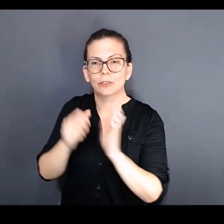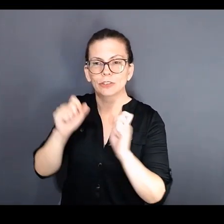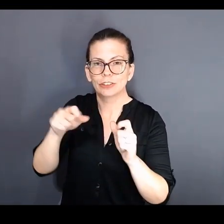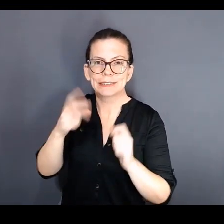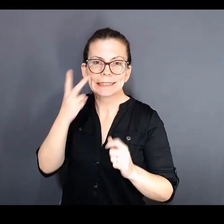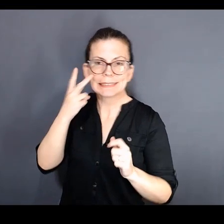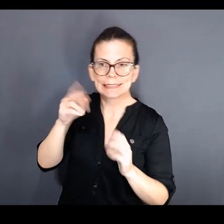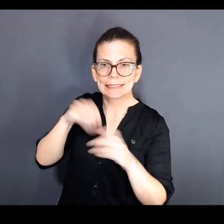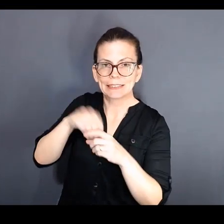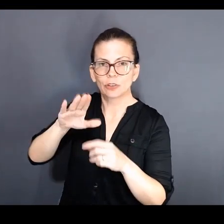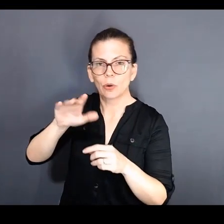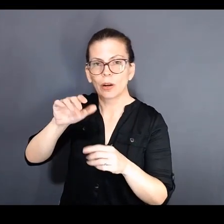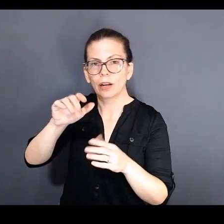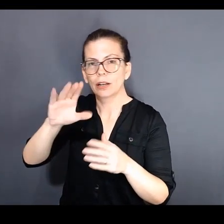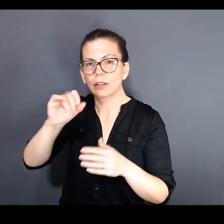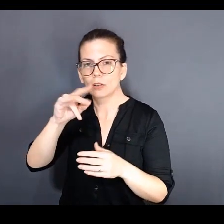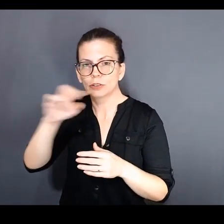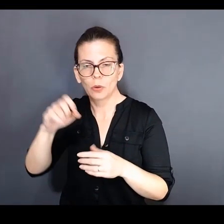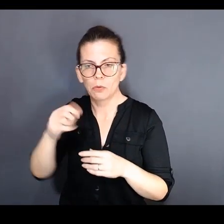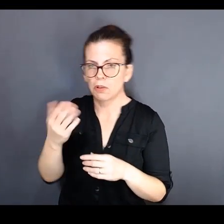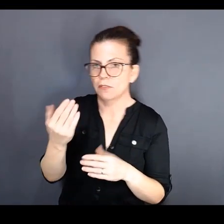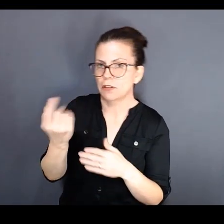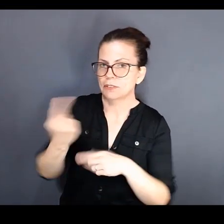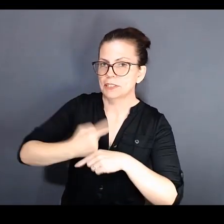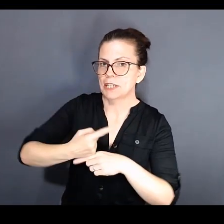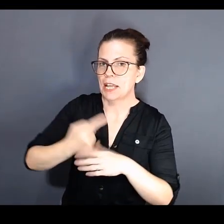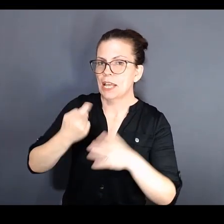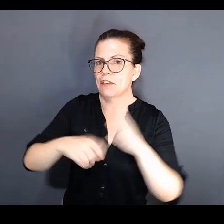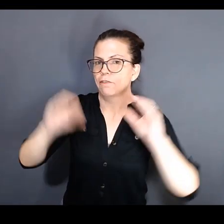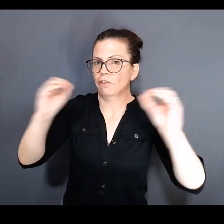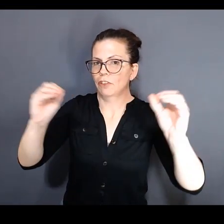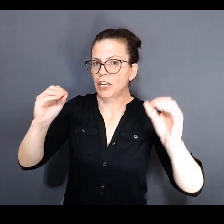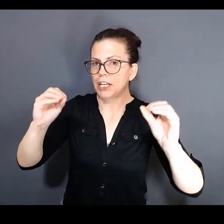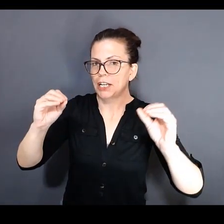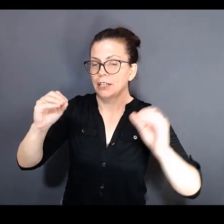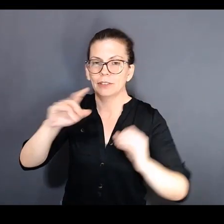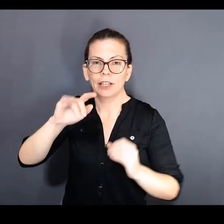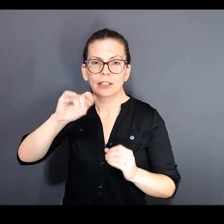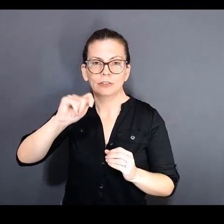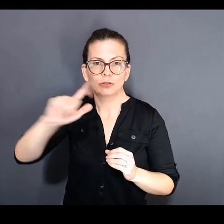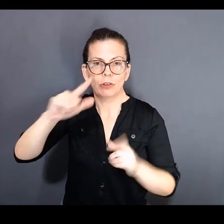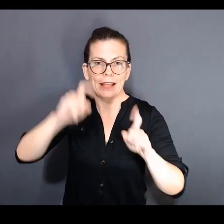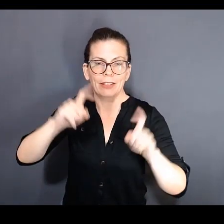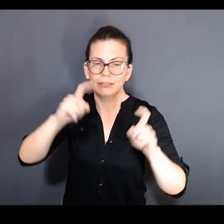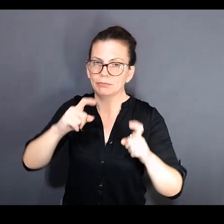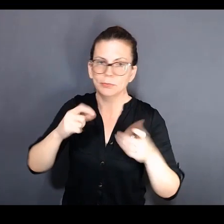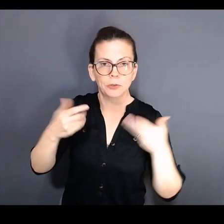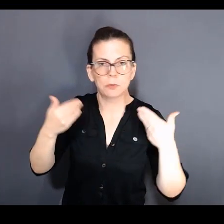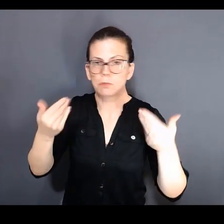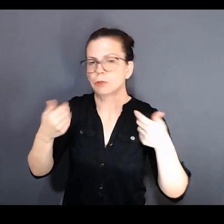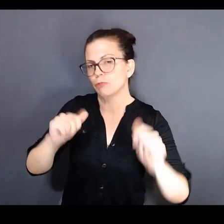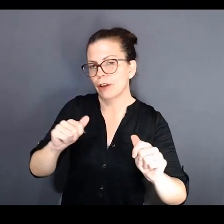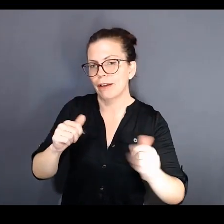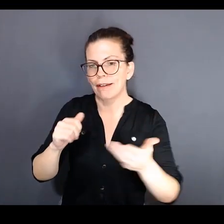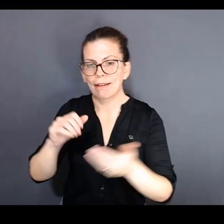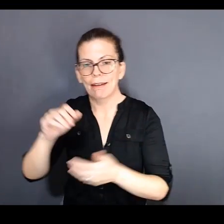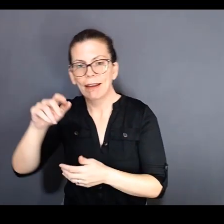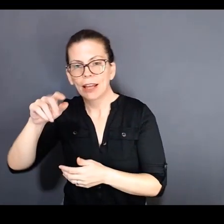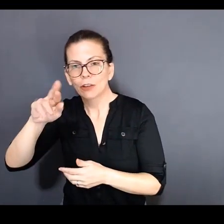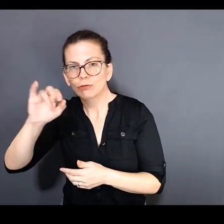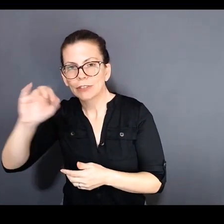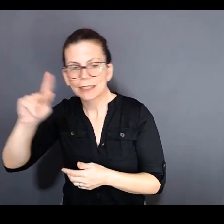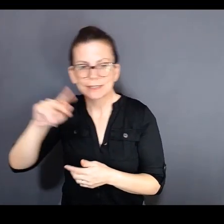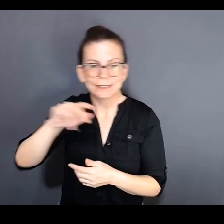Go to your AWS account. You should be able to find it in your console. There's a 15-day free trial, so it doesn't hurt to try. And